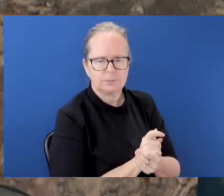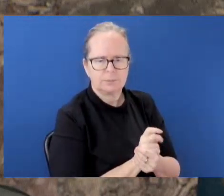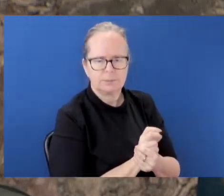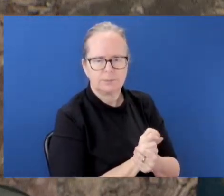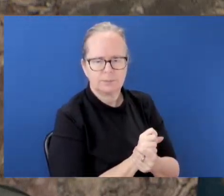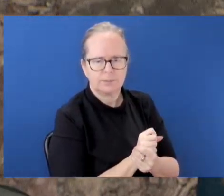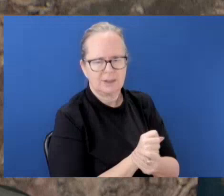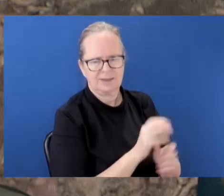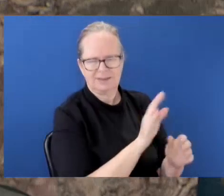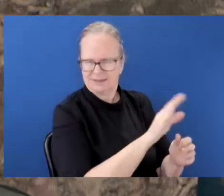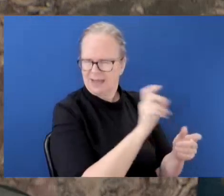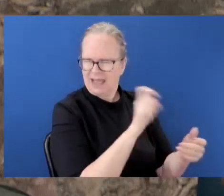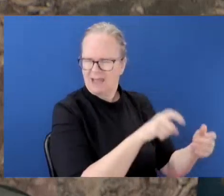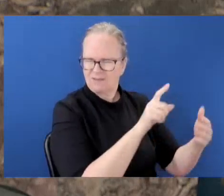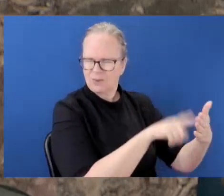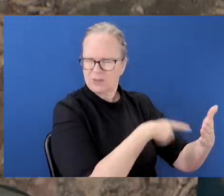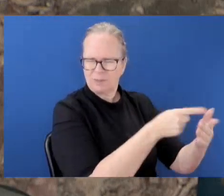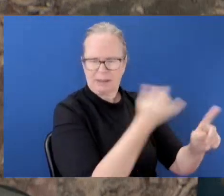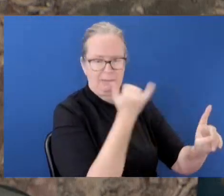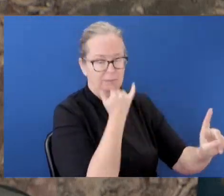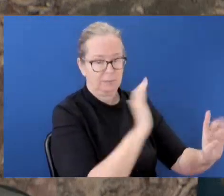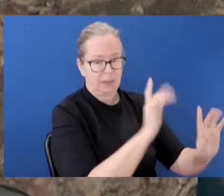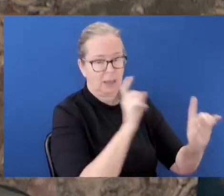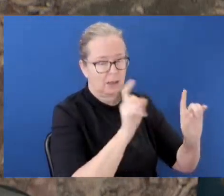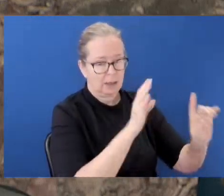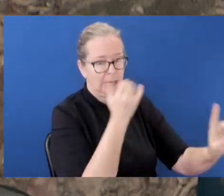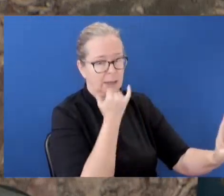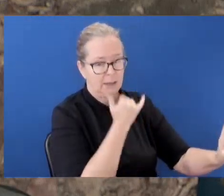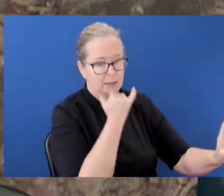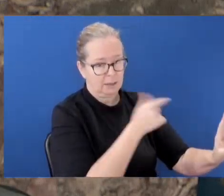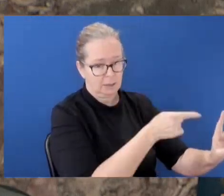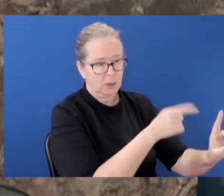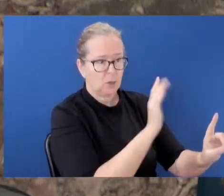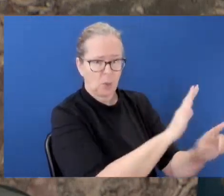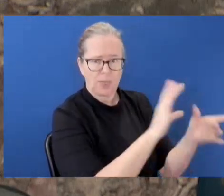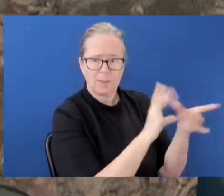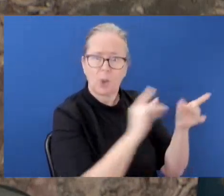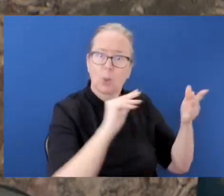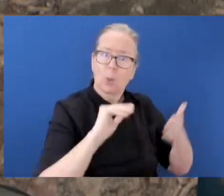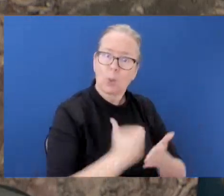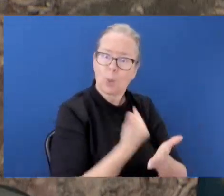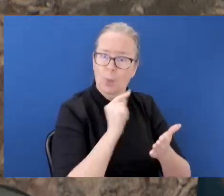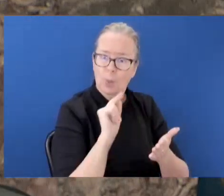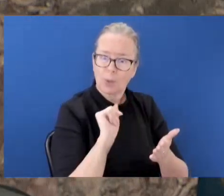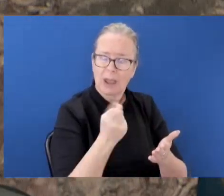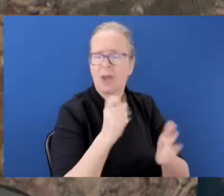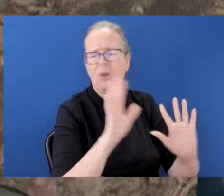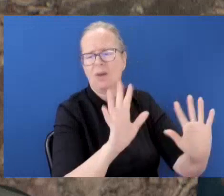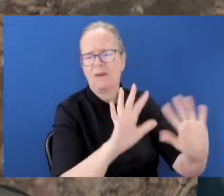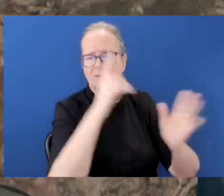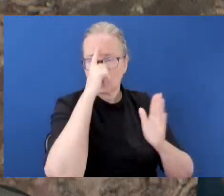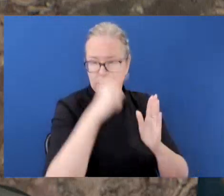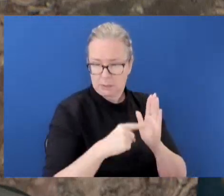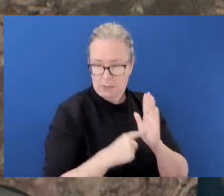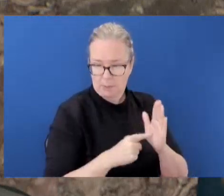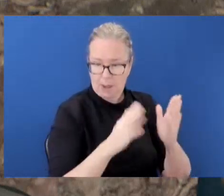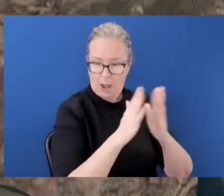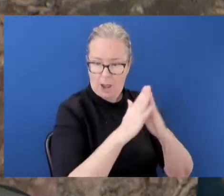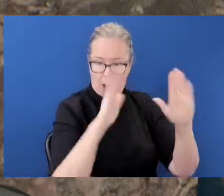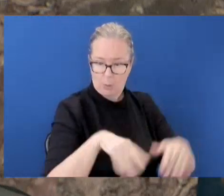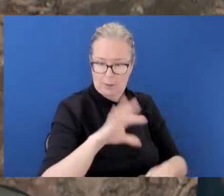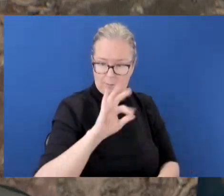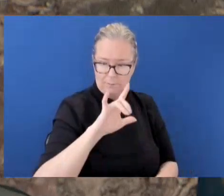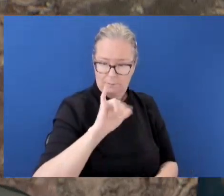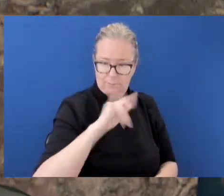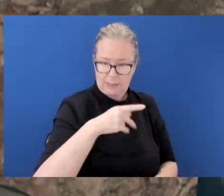about new taxes. Well, these are things like the flipping tax to discourage speculators from driving up the cost of housing.